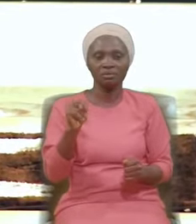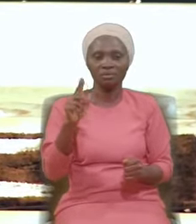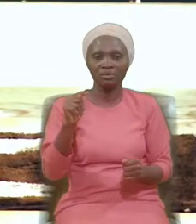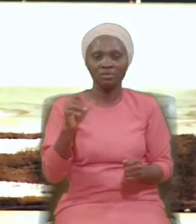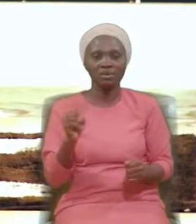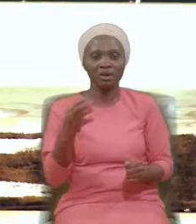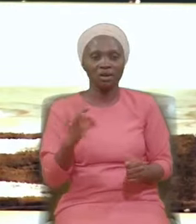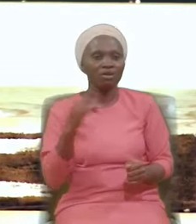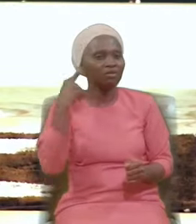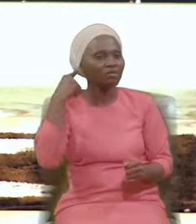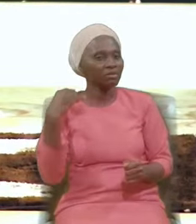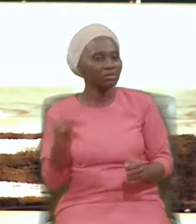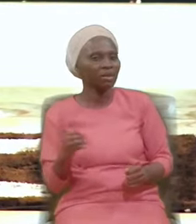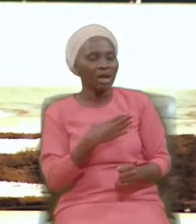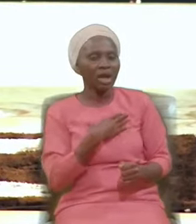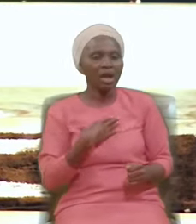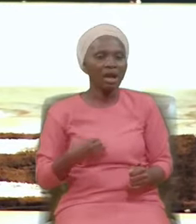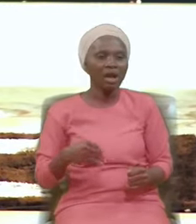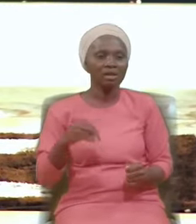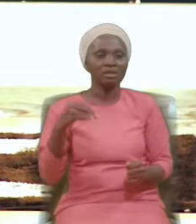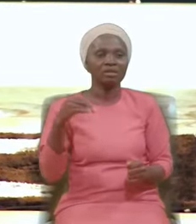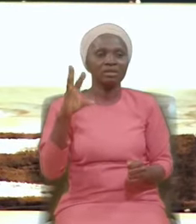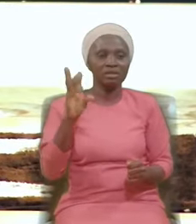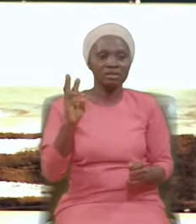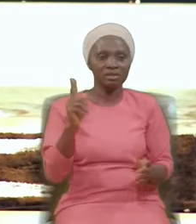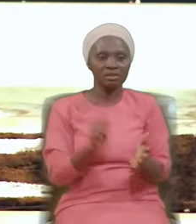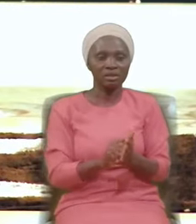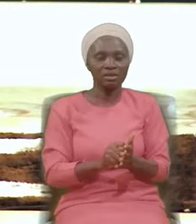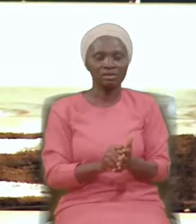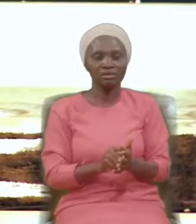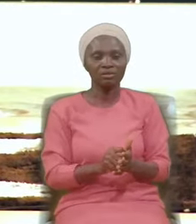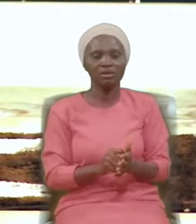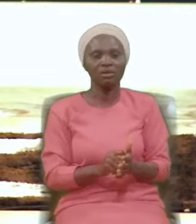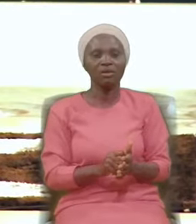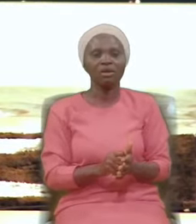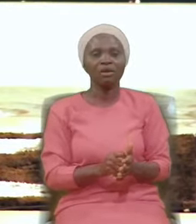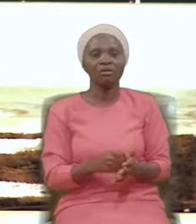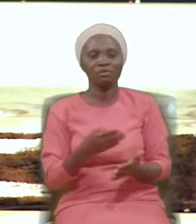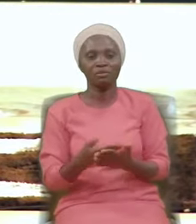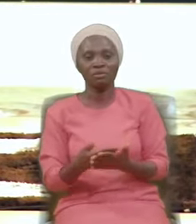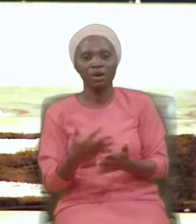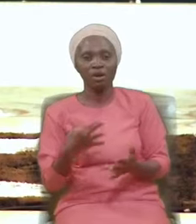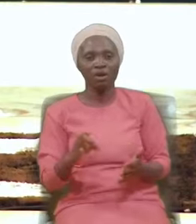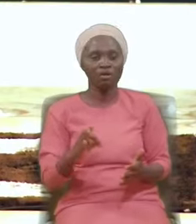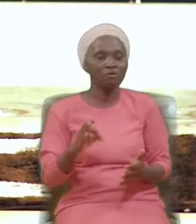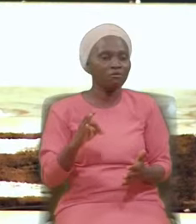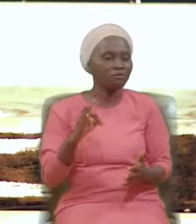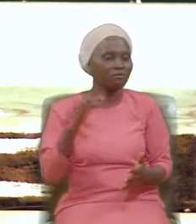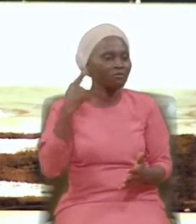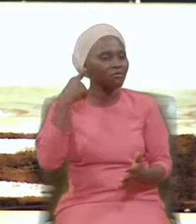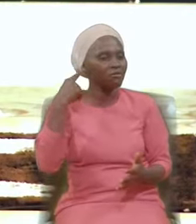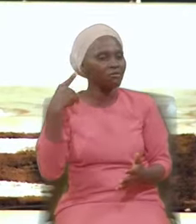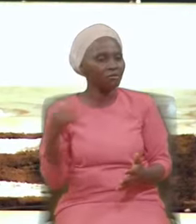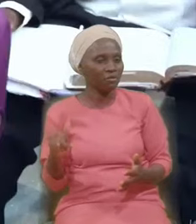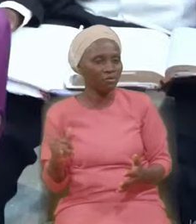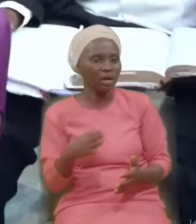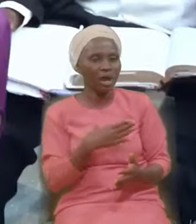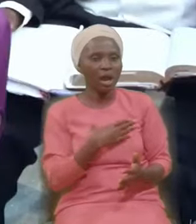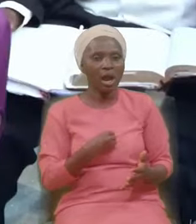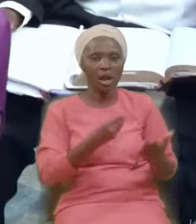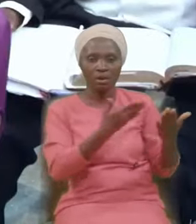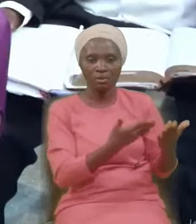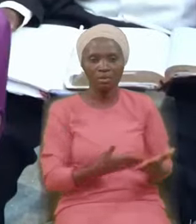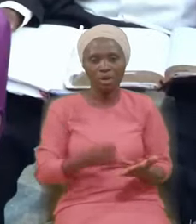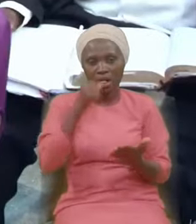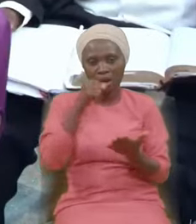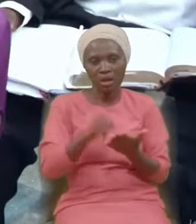6,000 pieces of gold, and 10 changes of raiment. And he brought the letter to the king of Israel,